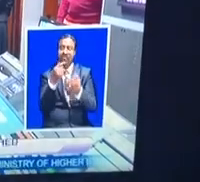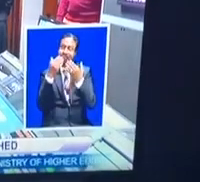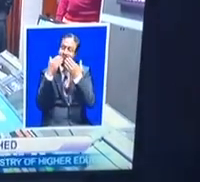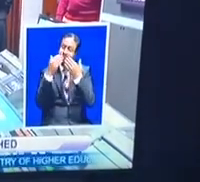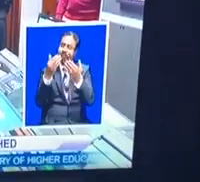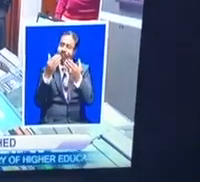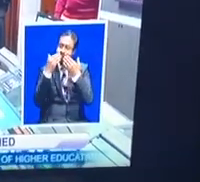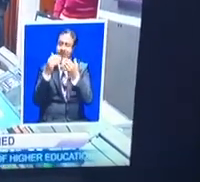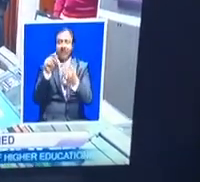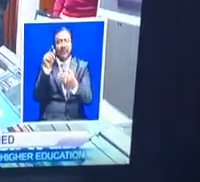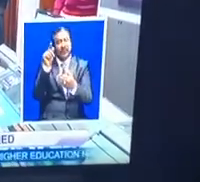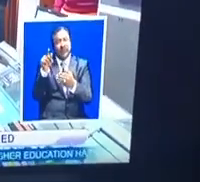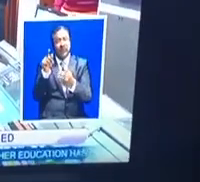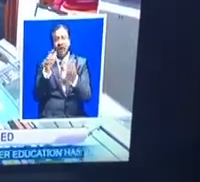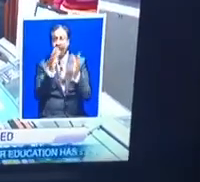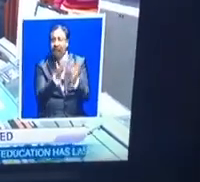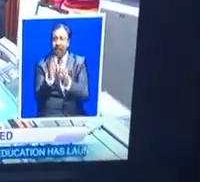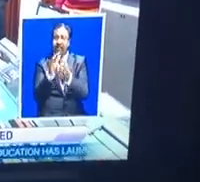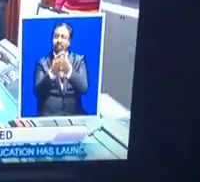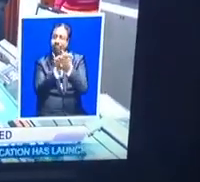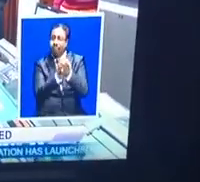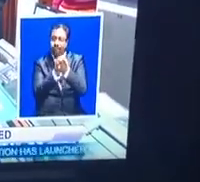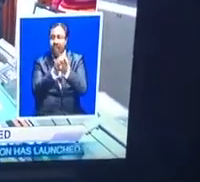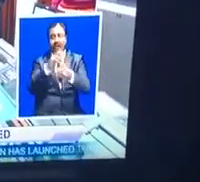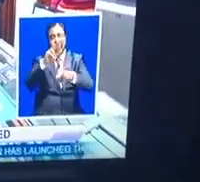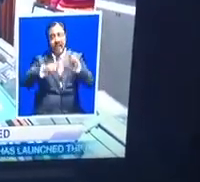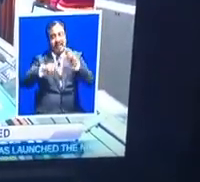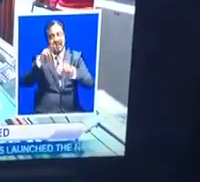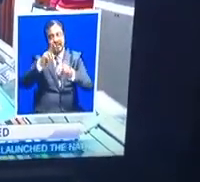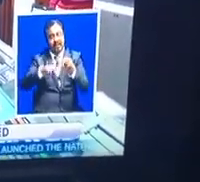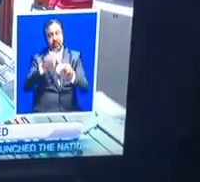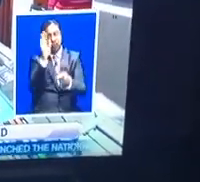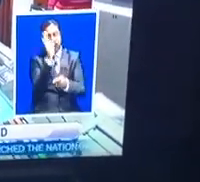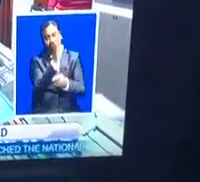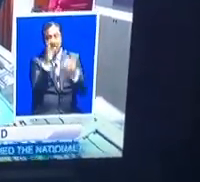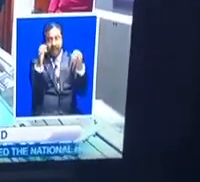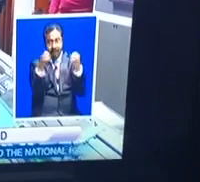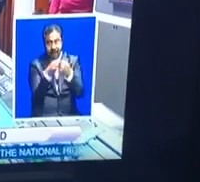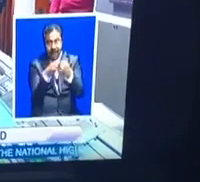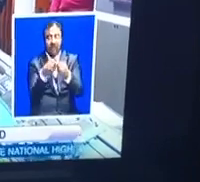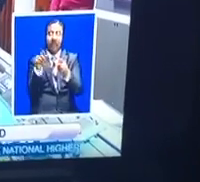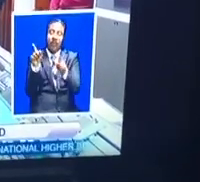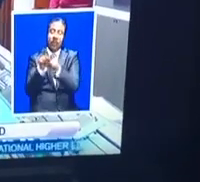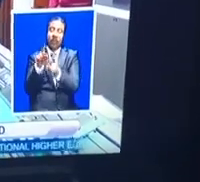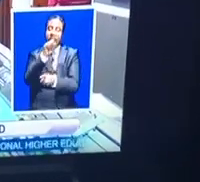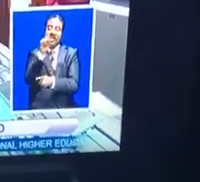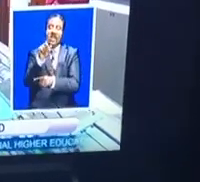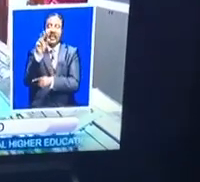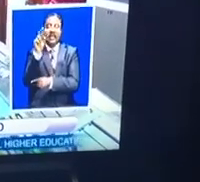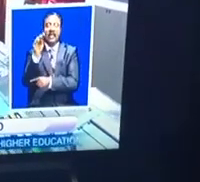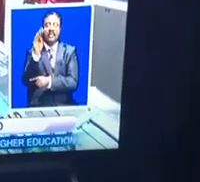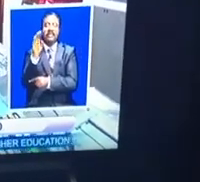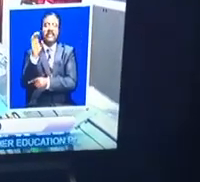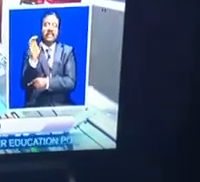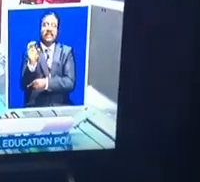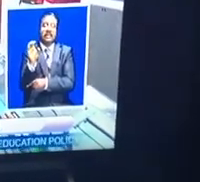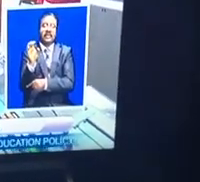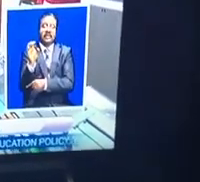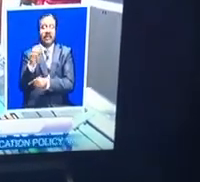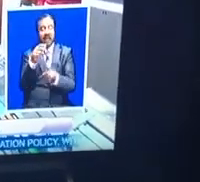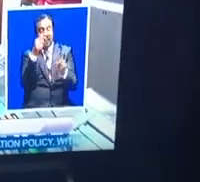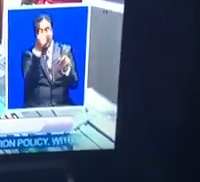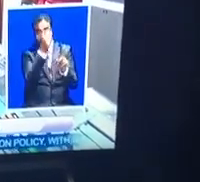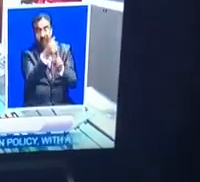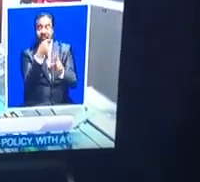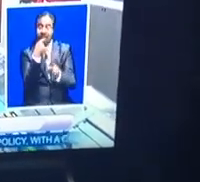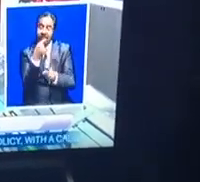appreciated the long-standing clientele and corporate relationship between his bank and ZNBC. He also eulogized